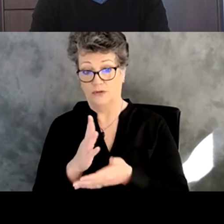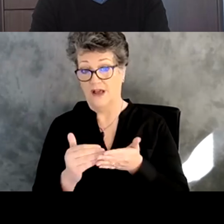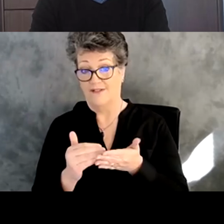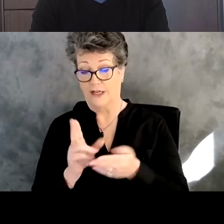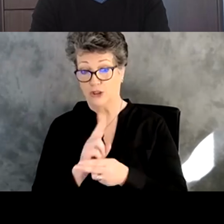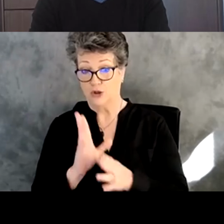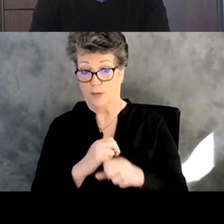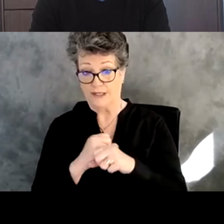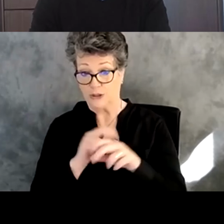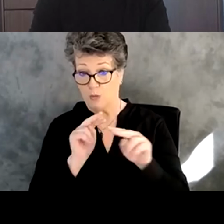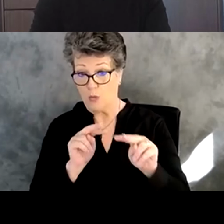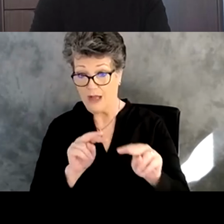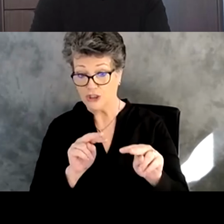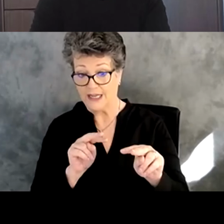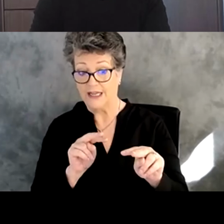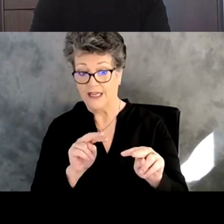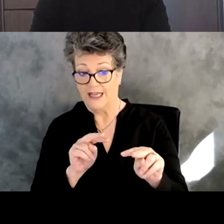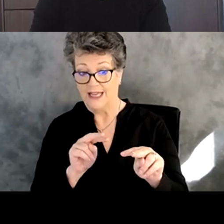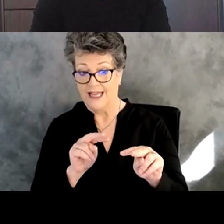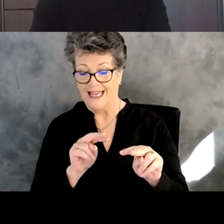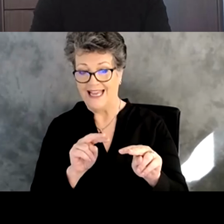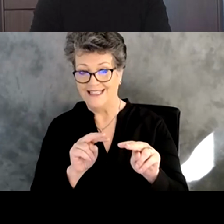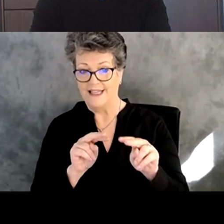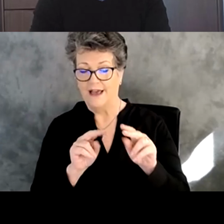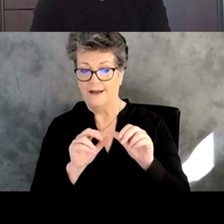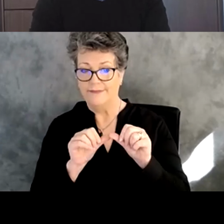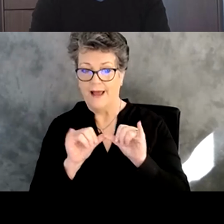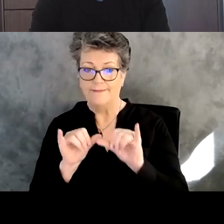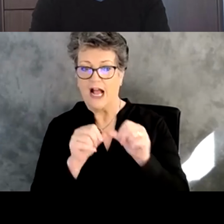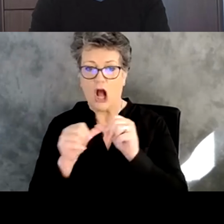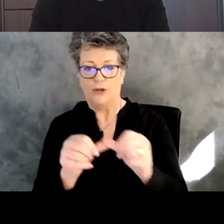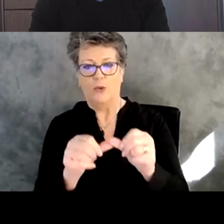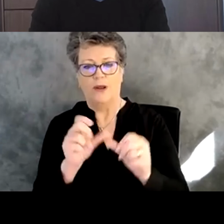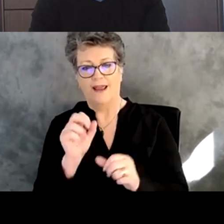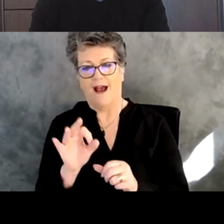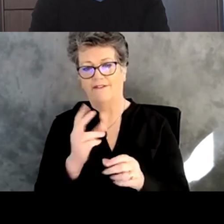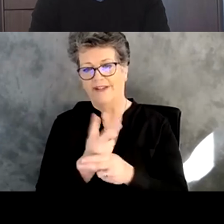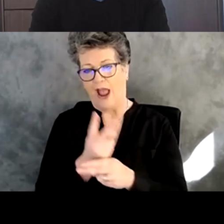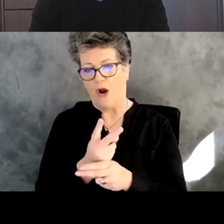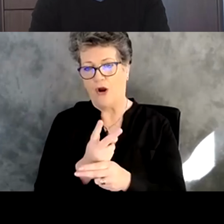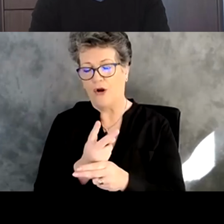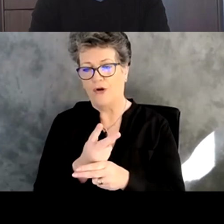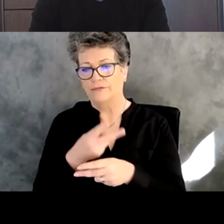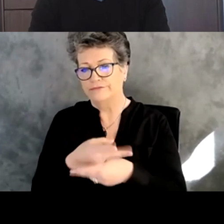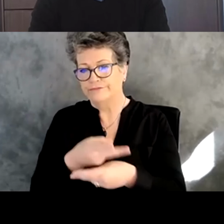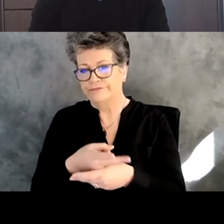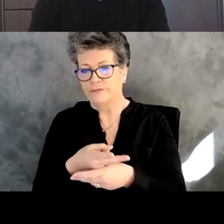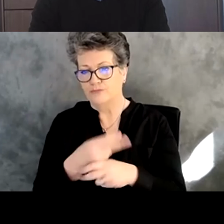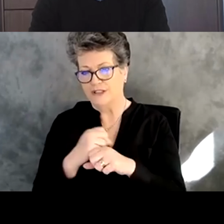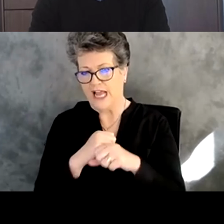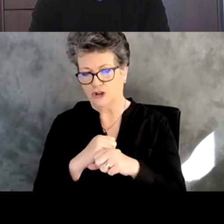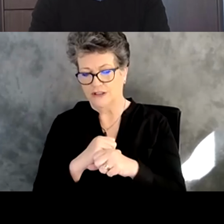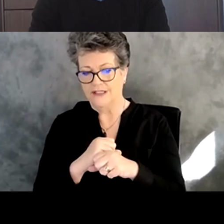we're watching is also the continuity of care protections for folks in enhanced case management and